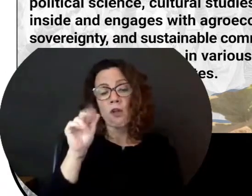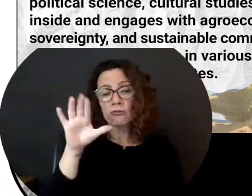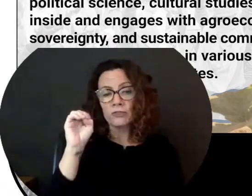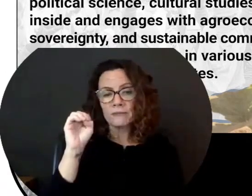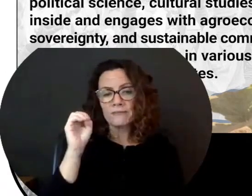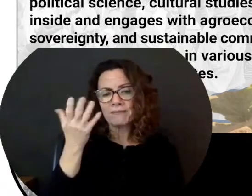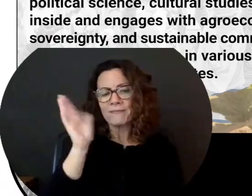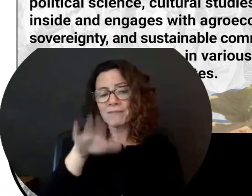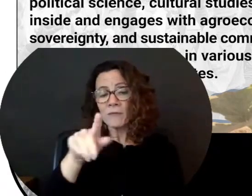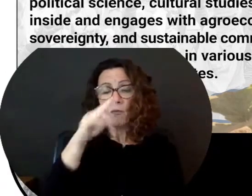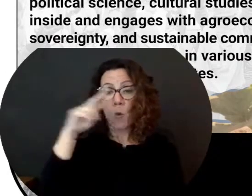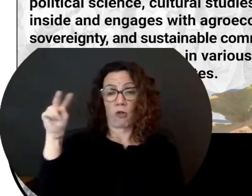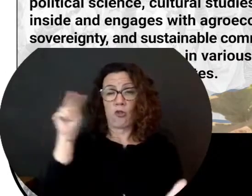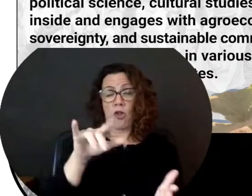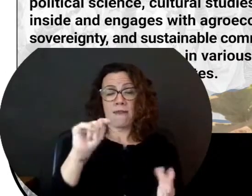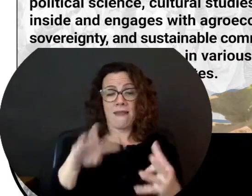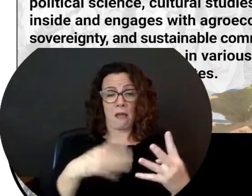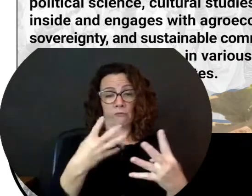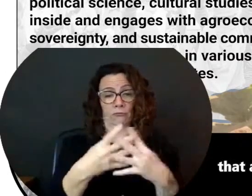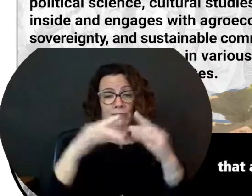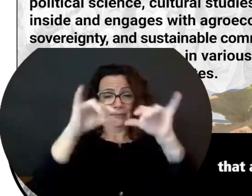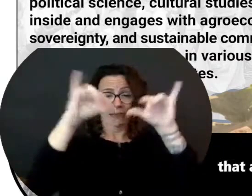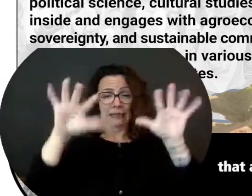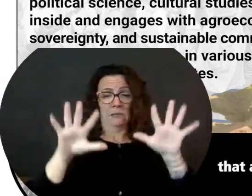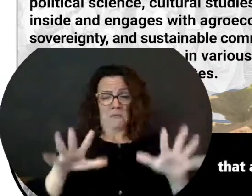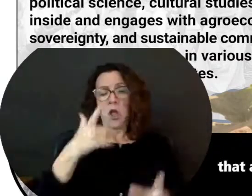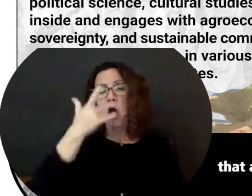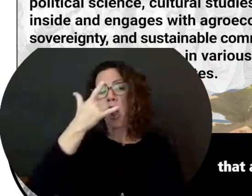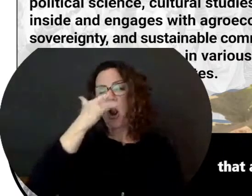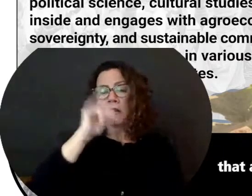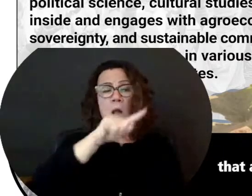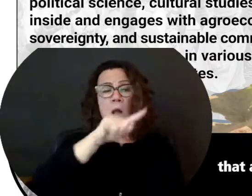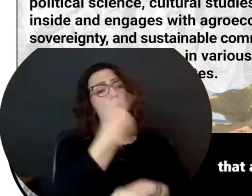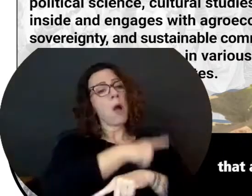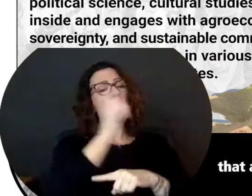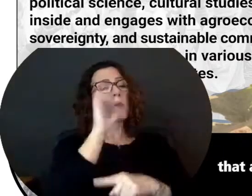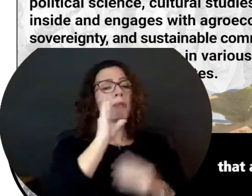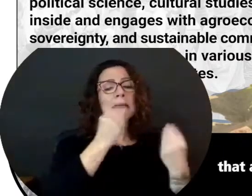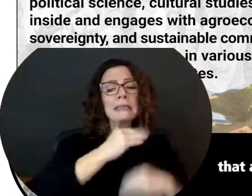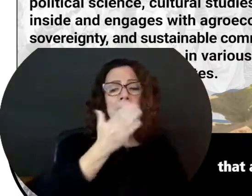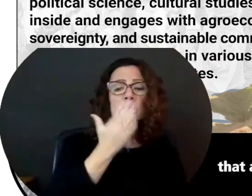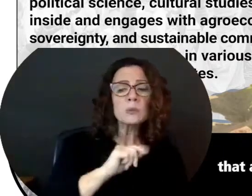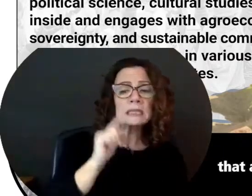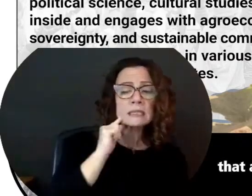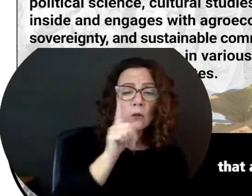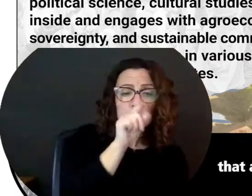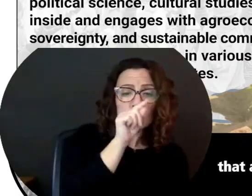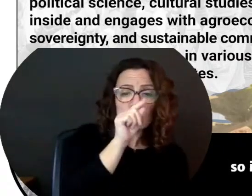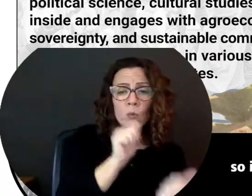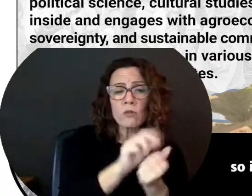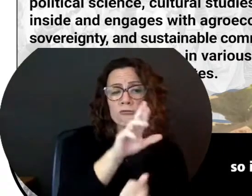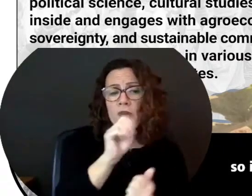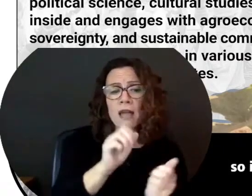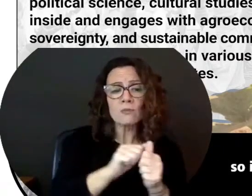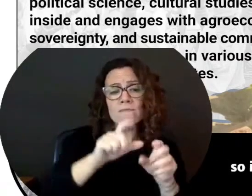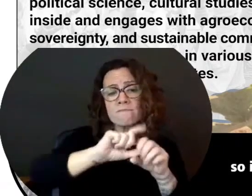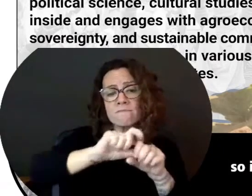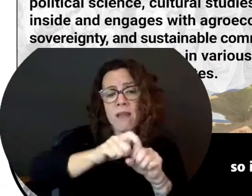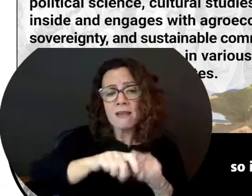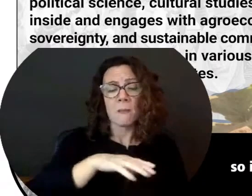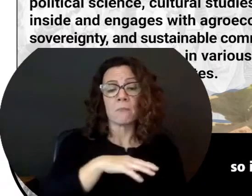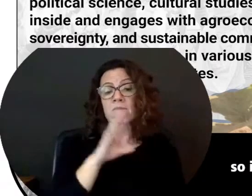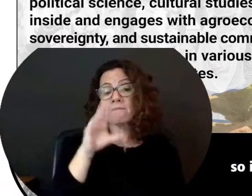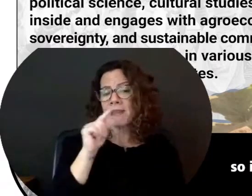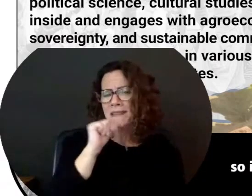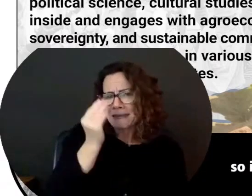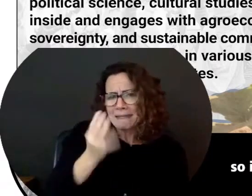with pineapples in it. But it doesn't tell you that all of this food and this meal is processed. So it